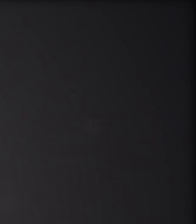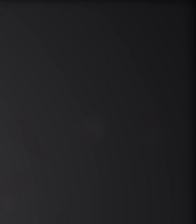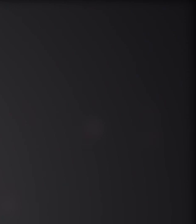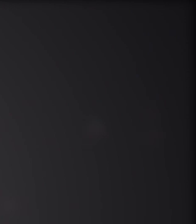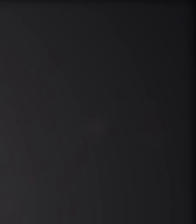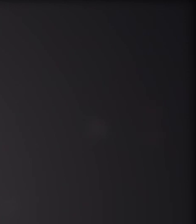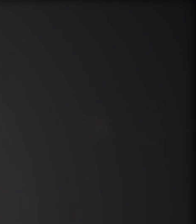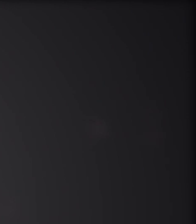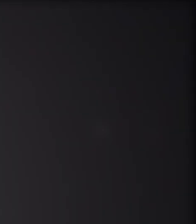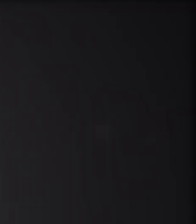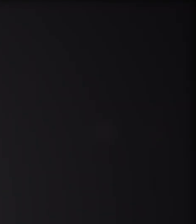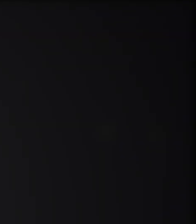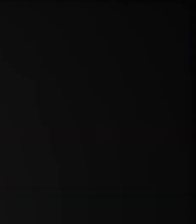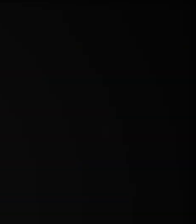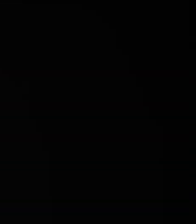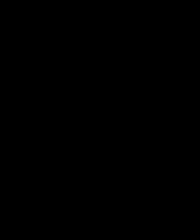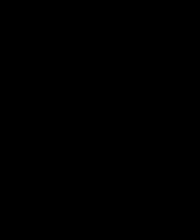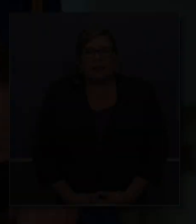cupertino.org/coronavirus.